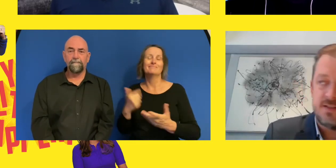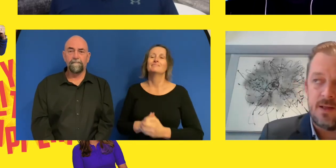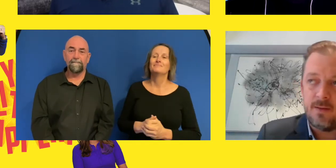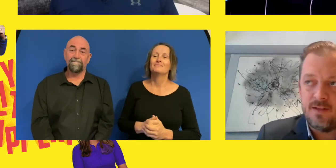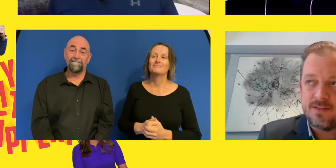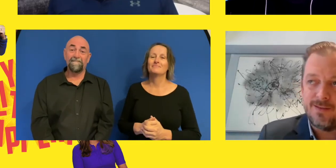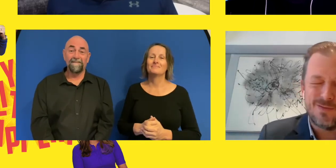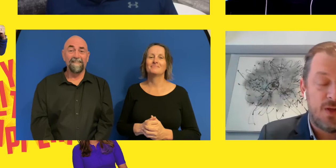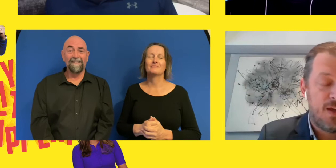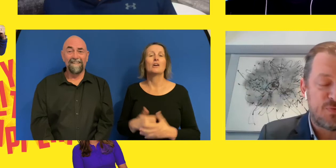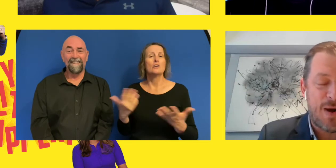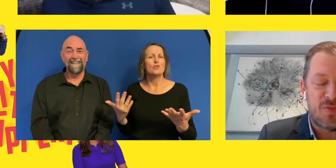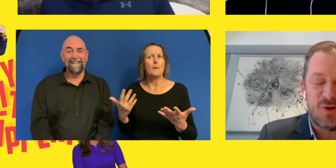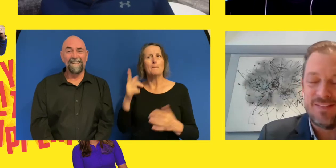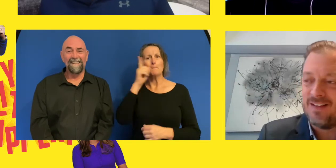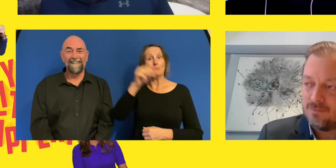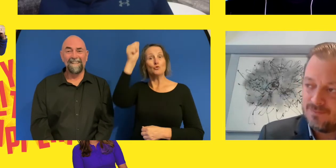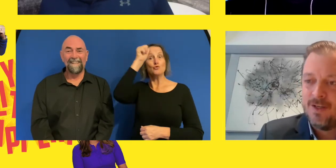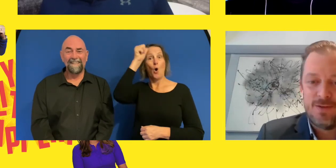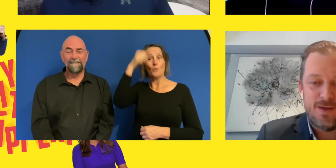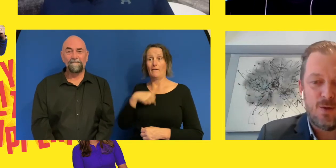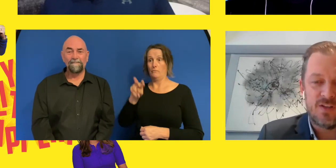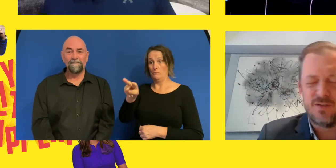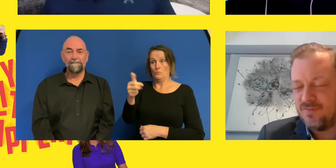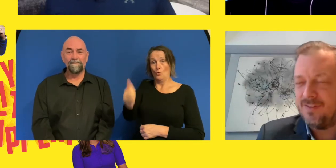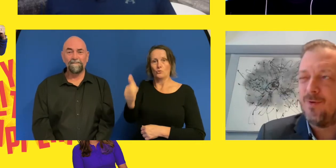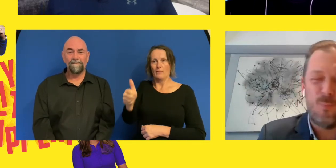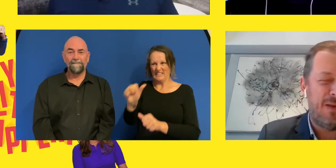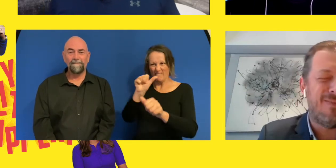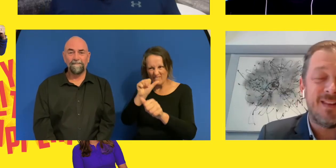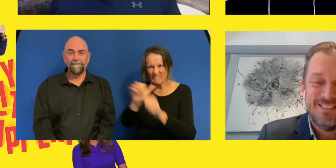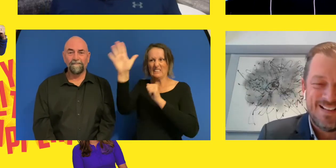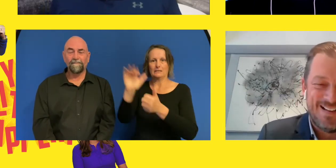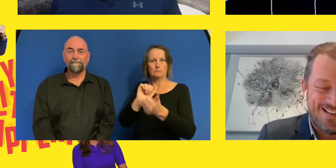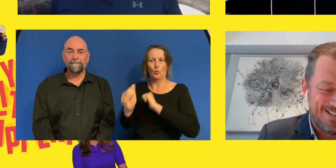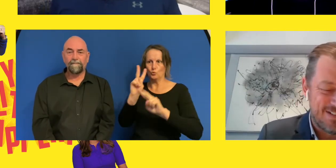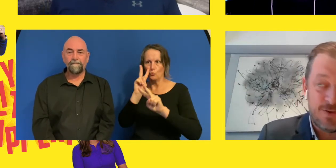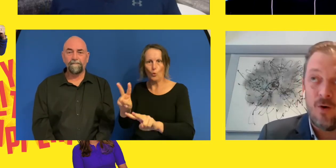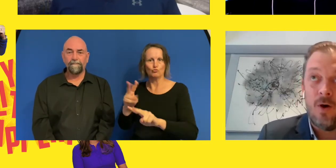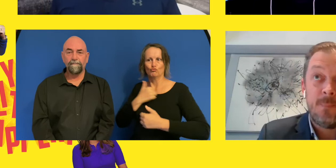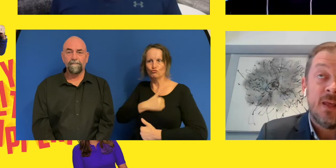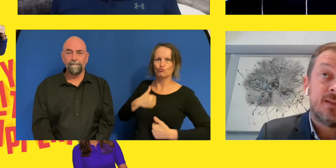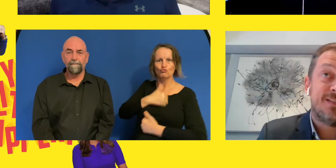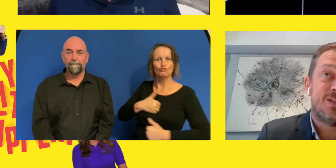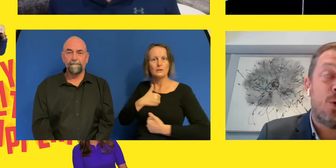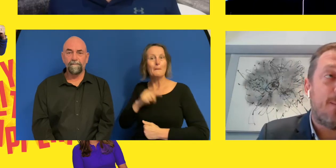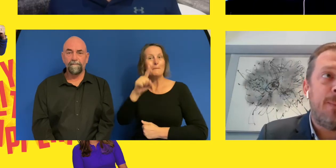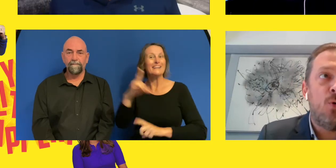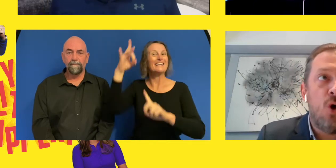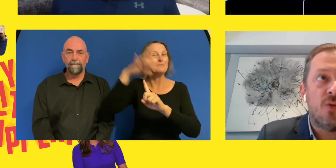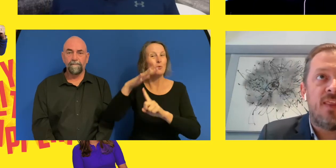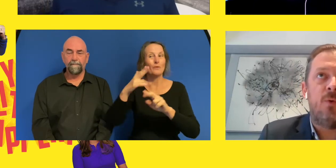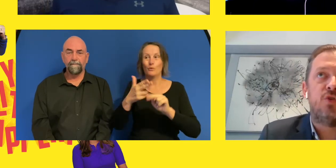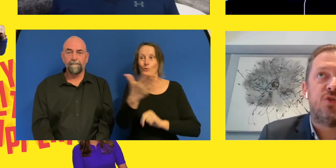be this marathon?" You know, because Kurt Georgie will compete on that. So